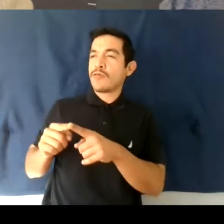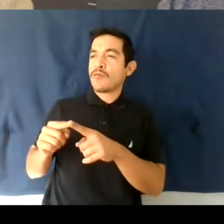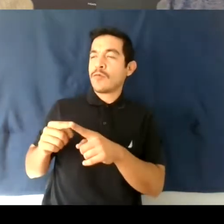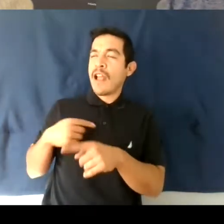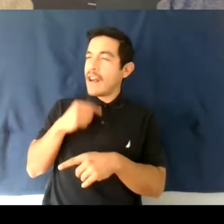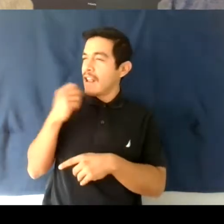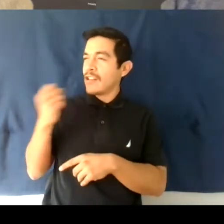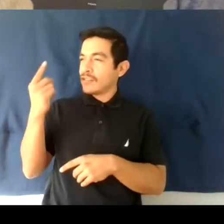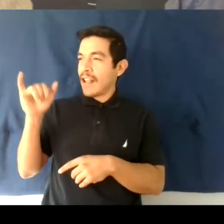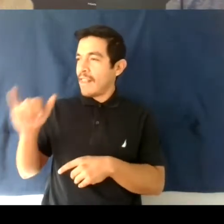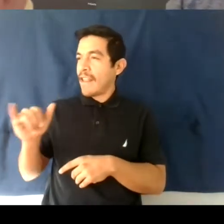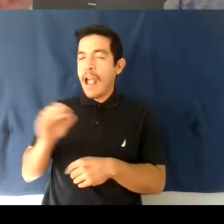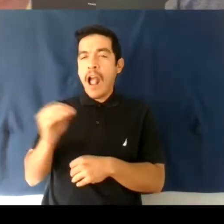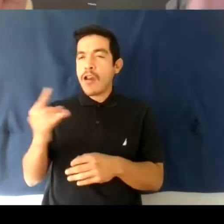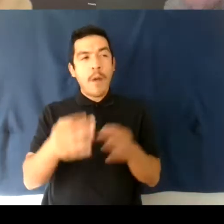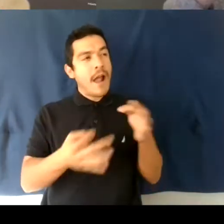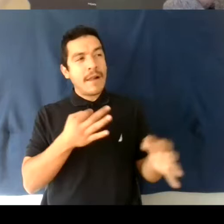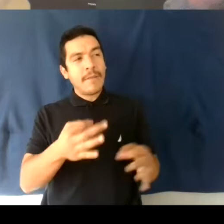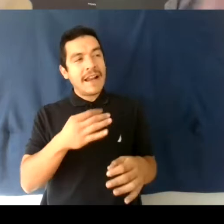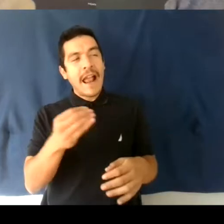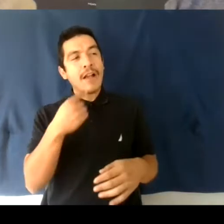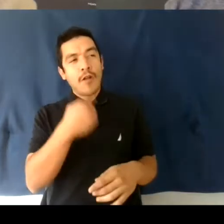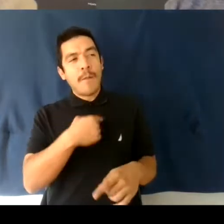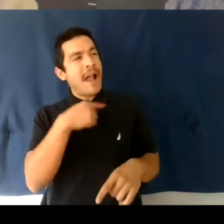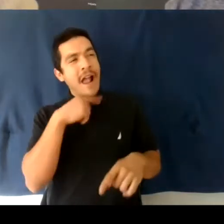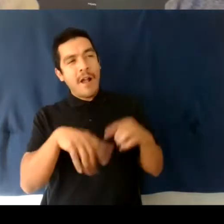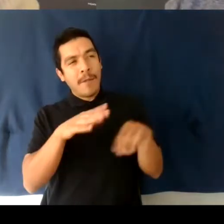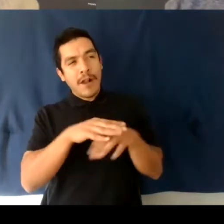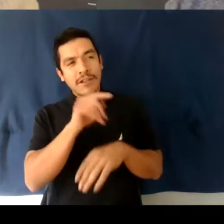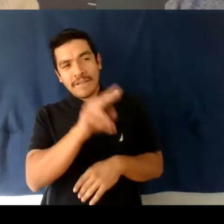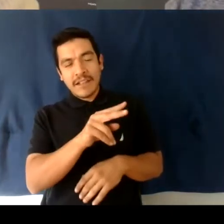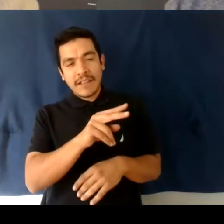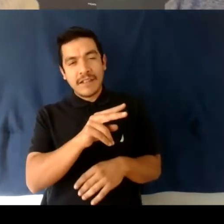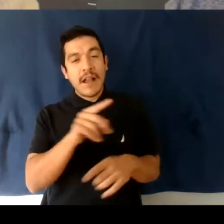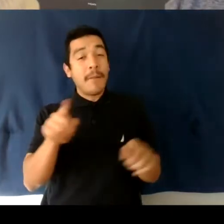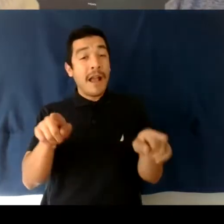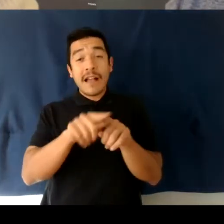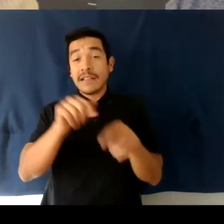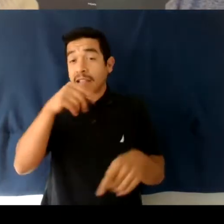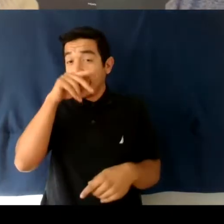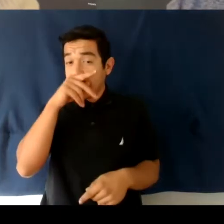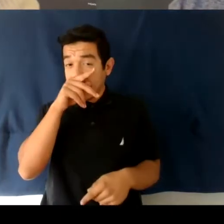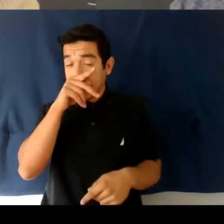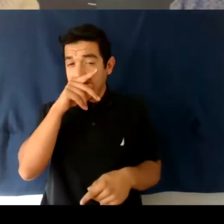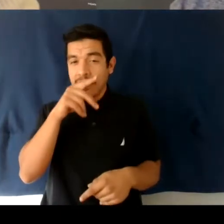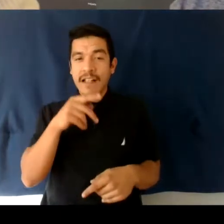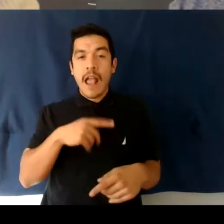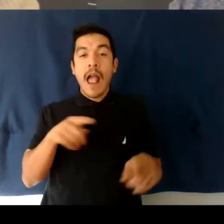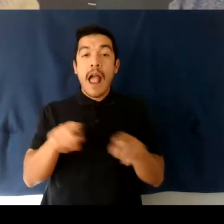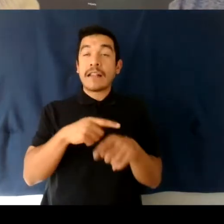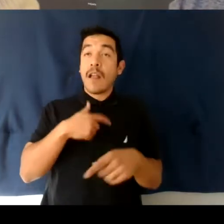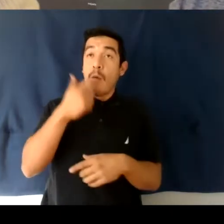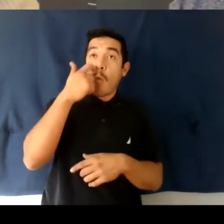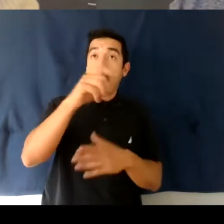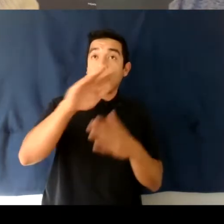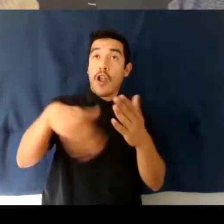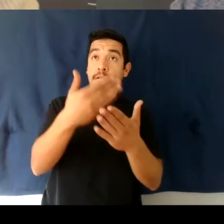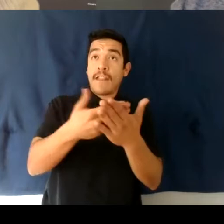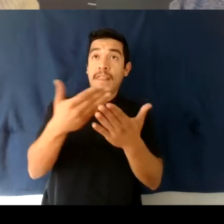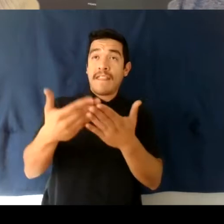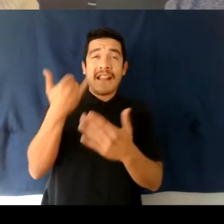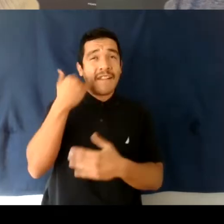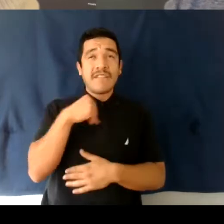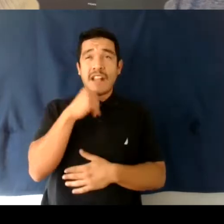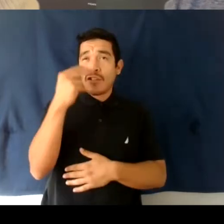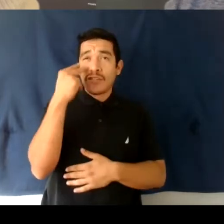no one ever explicitly was like, you can never be on TV. But it was like, as a kid, as you're watching all of these, like you don't see